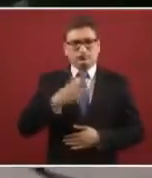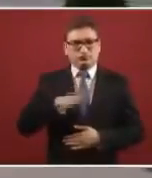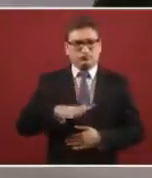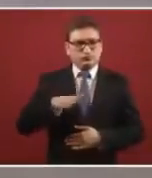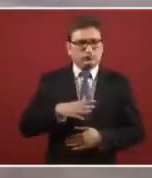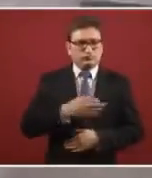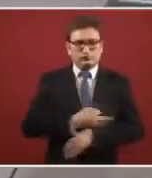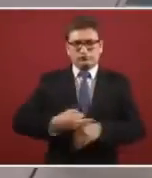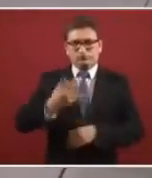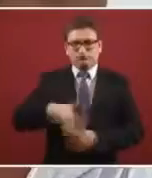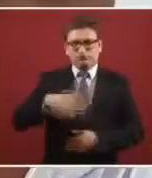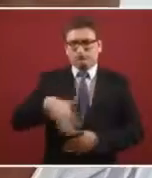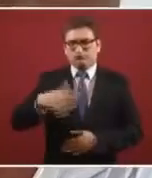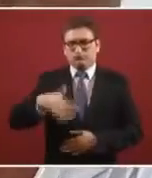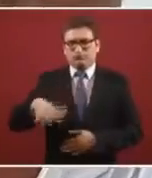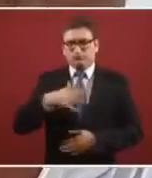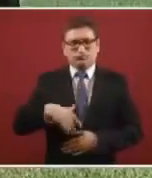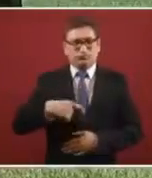gone.